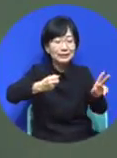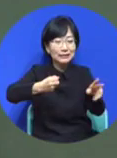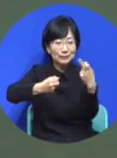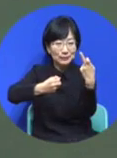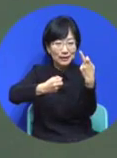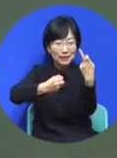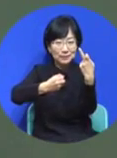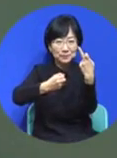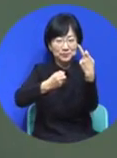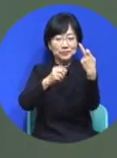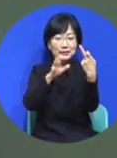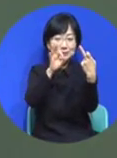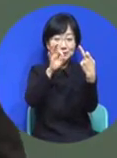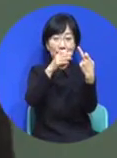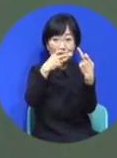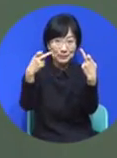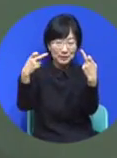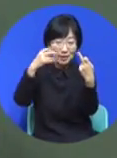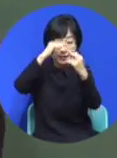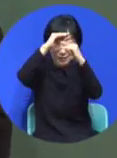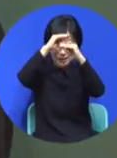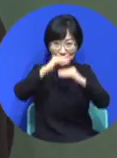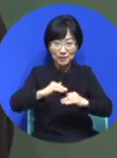That is from Genesis chapter